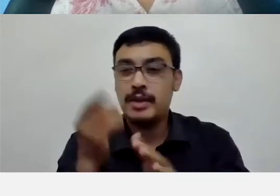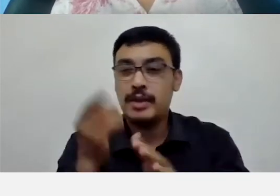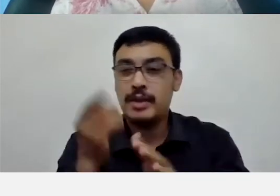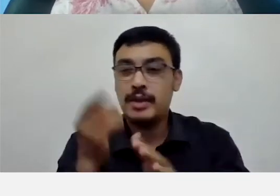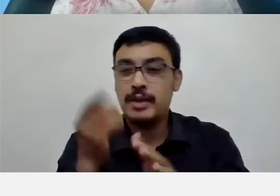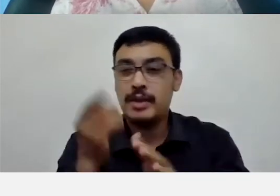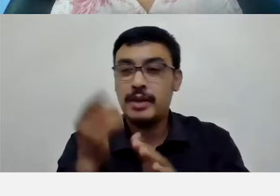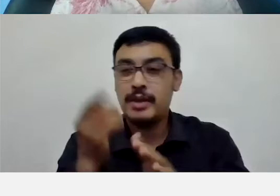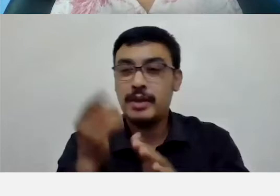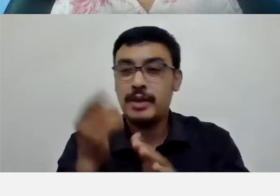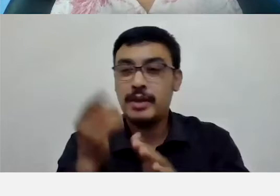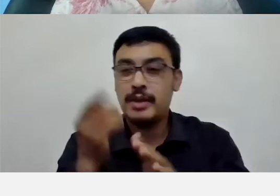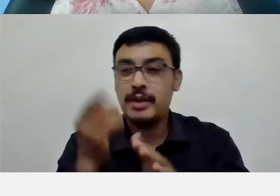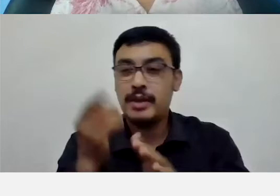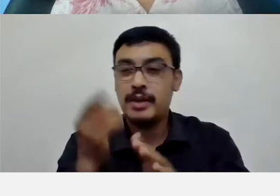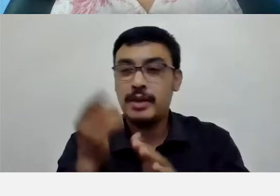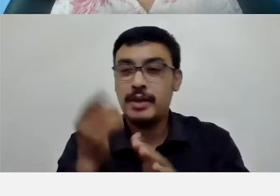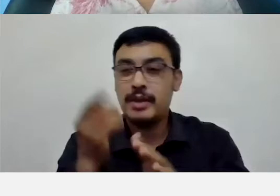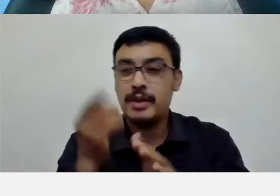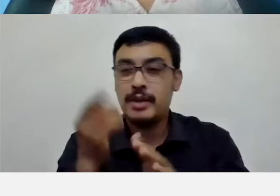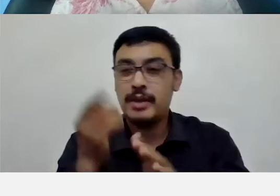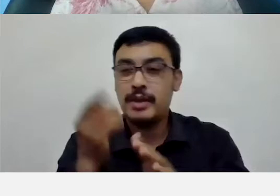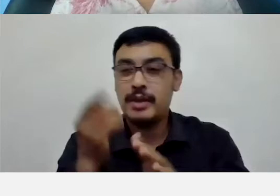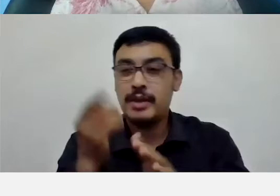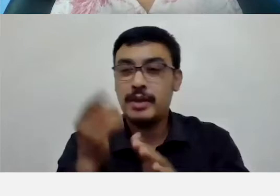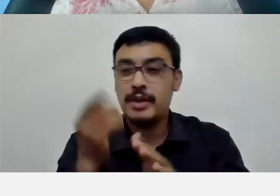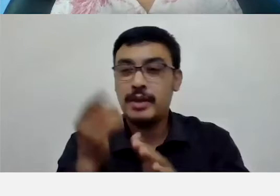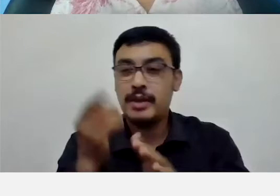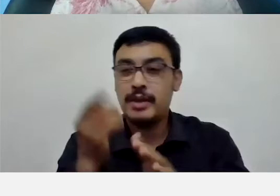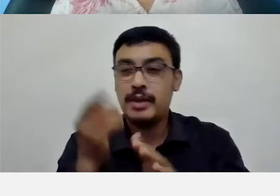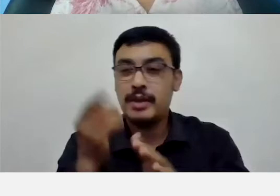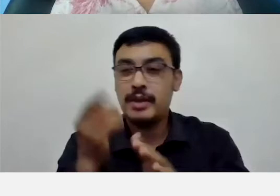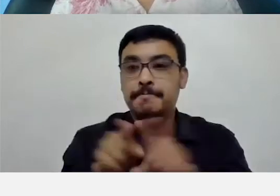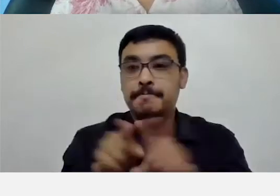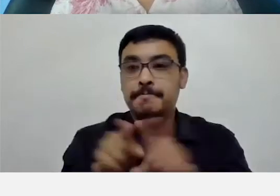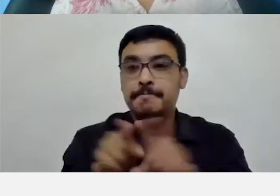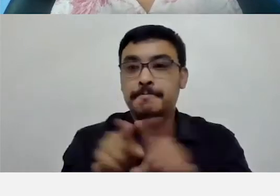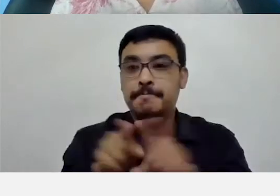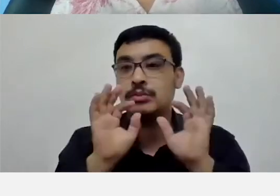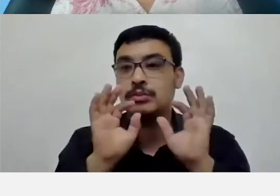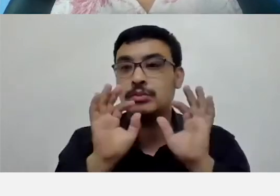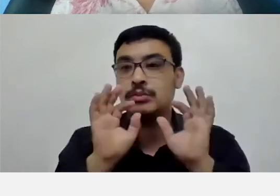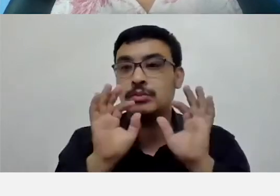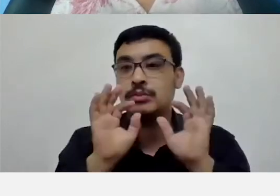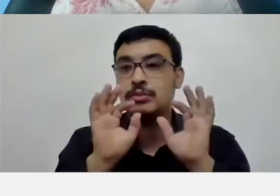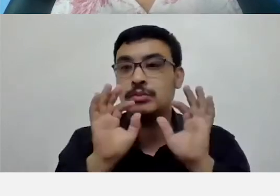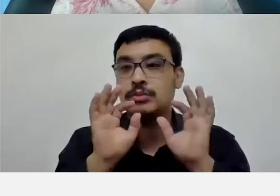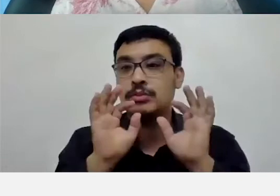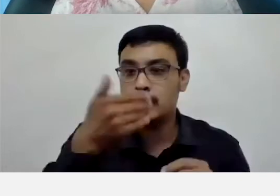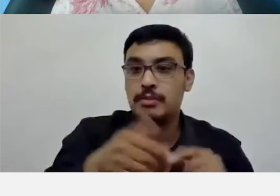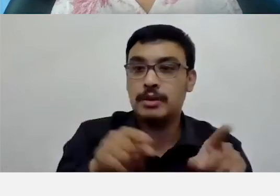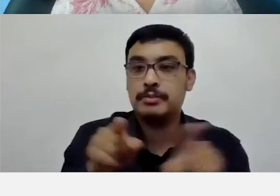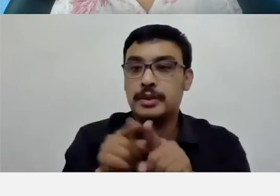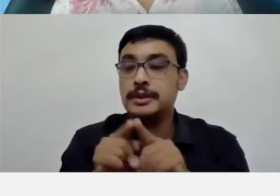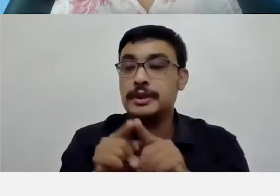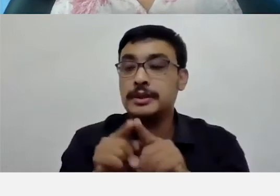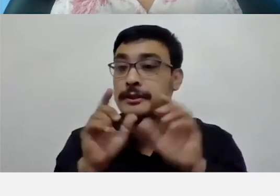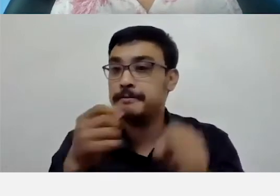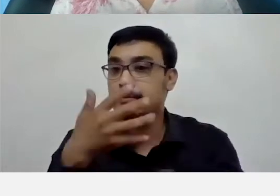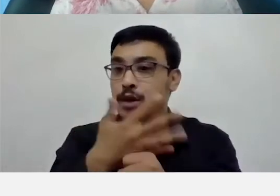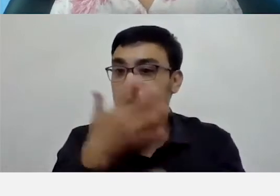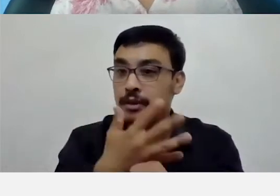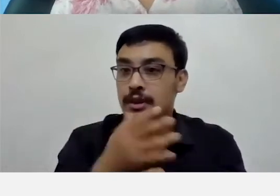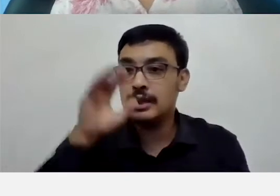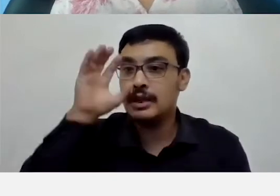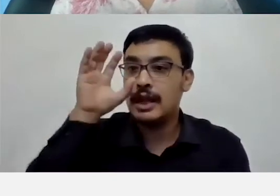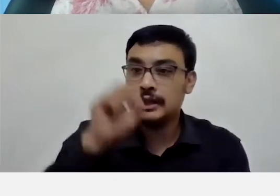people, culture of here is still preserved till the date. Bhaktapur by night is a